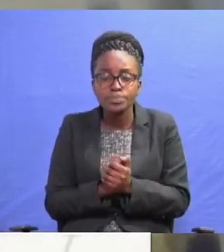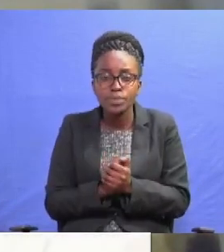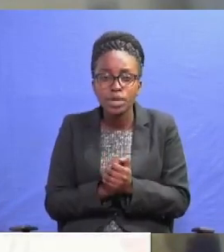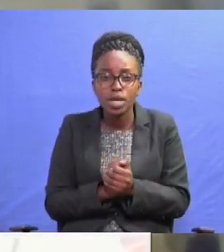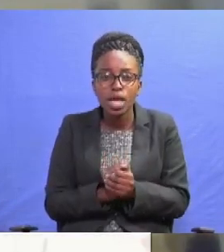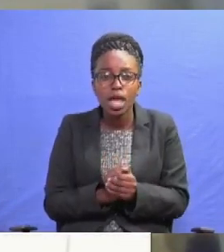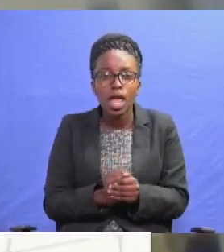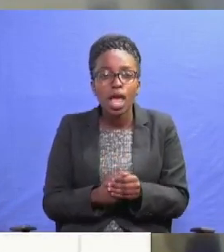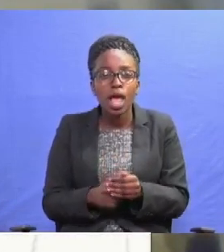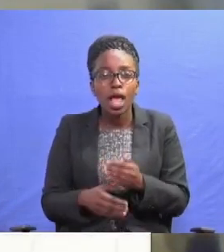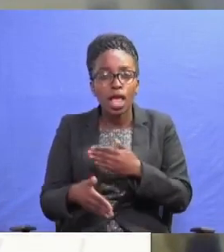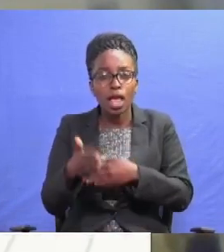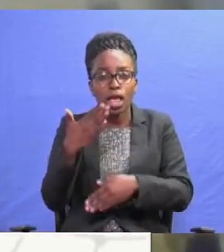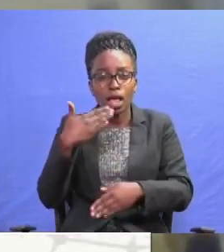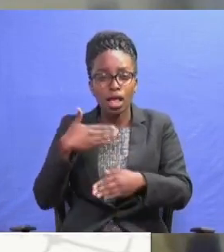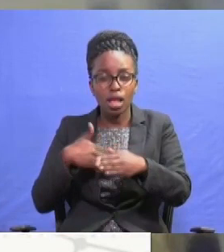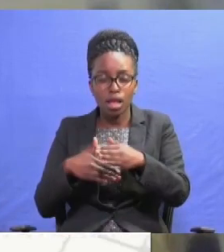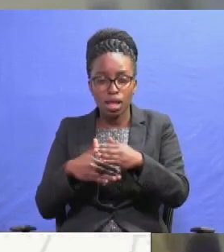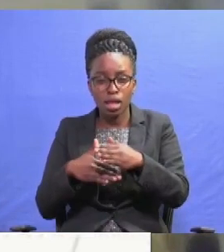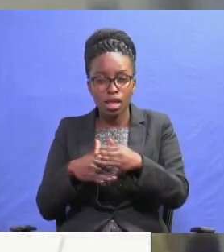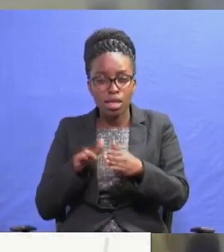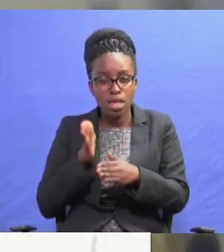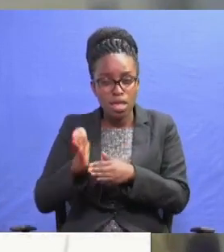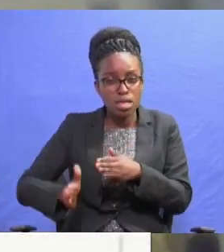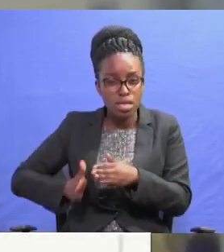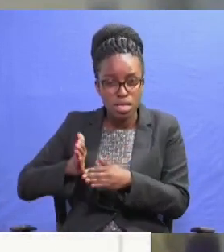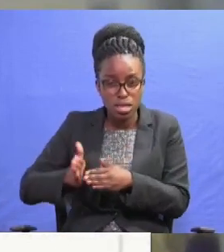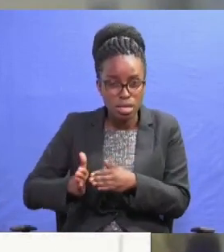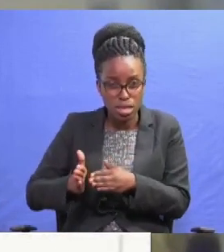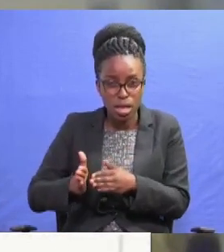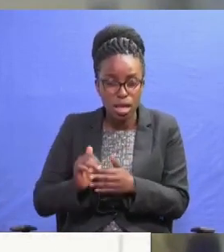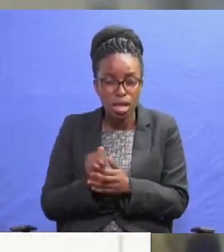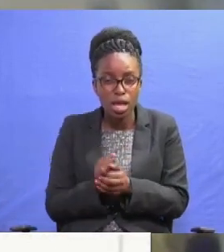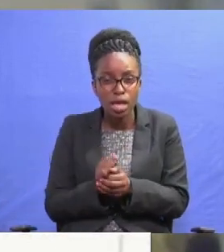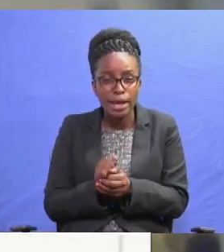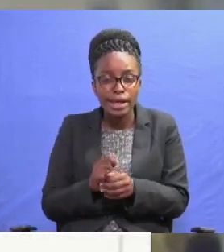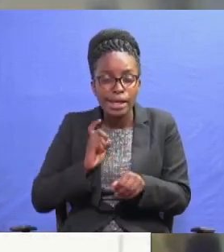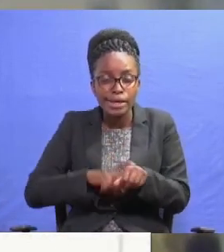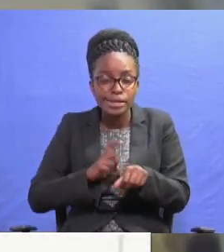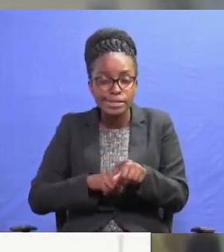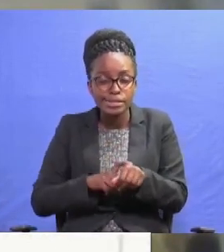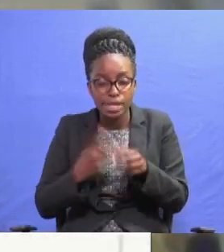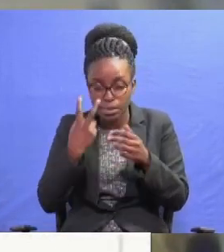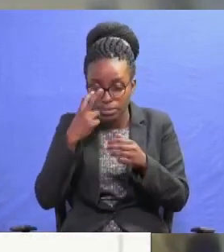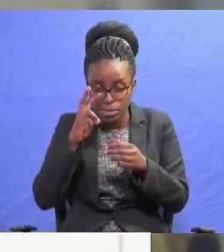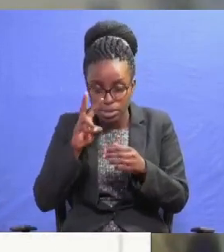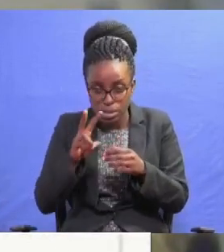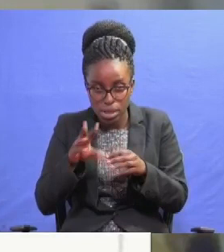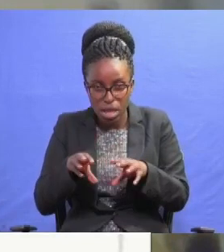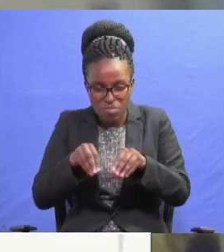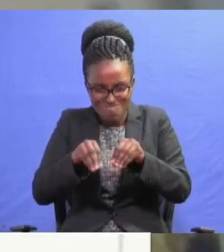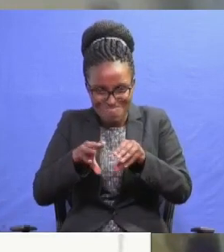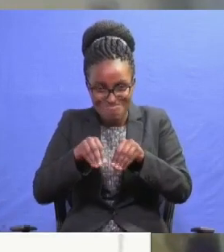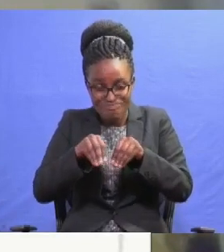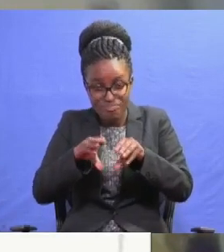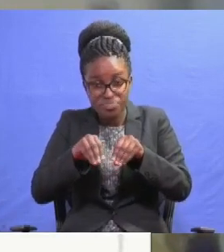side, the question of mud flow and mudslides, you have seen currently, even before I go to the mud flows and